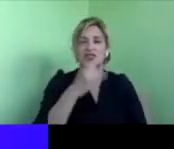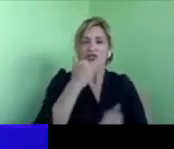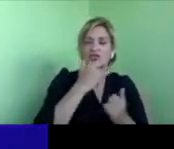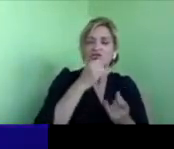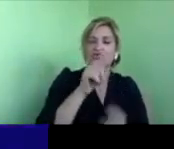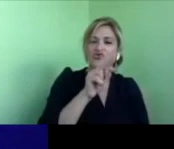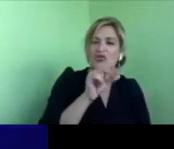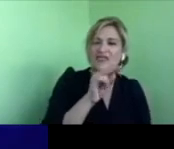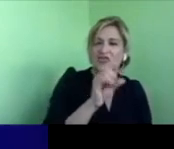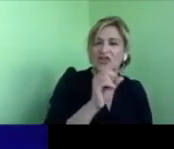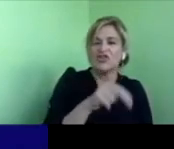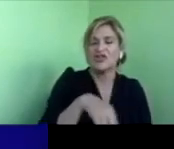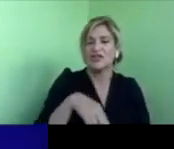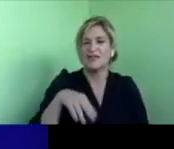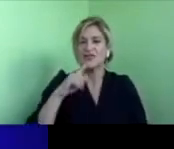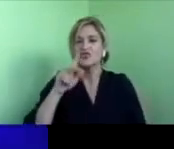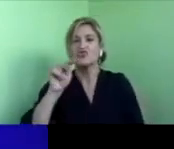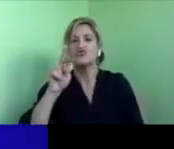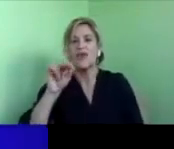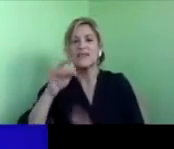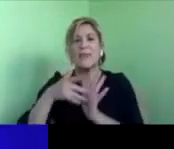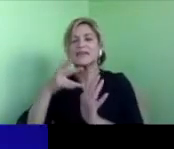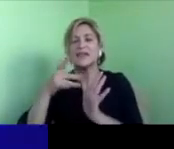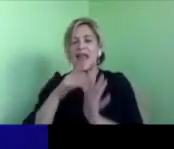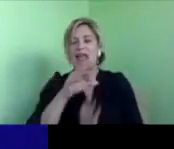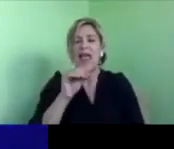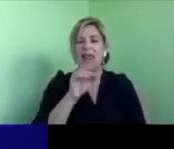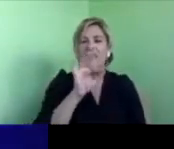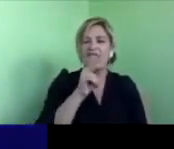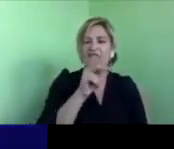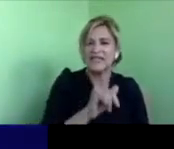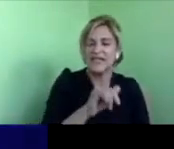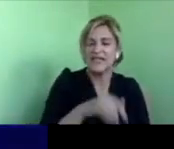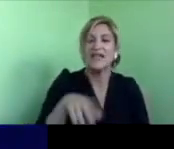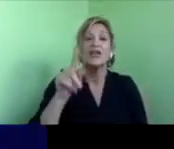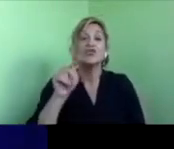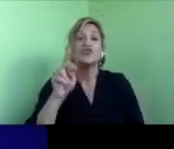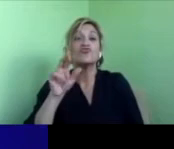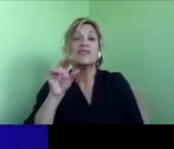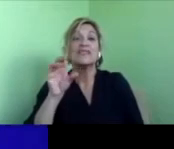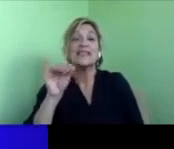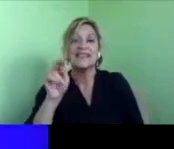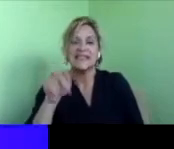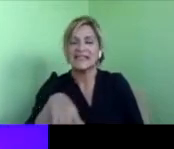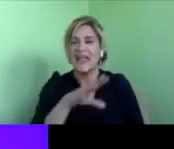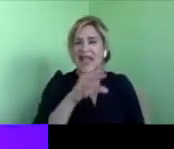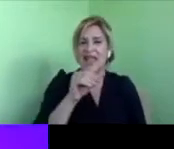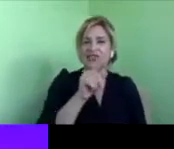Transspontaneity, Transfinity, Transcendence, Transplendence.